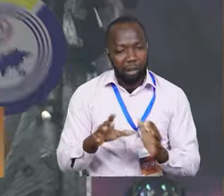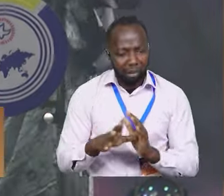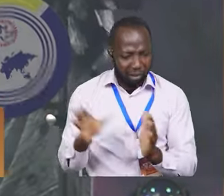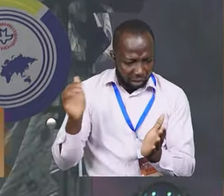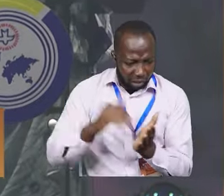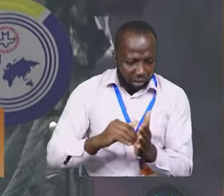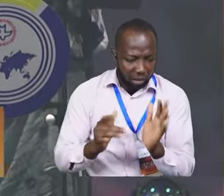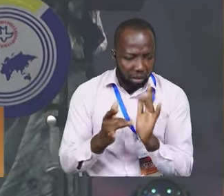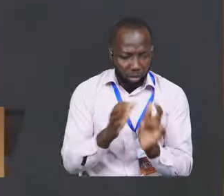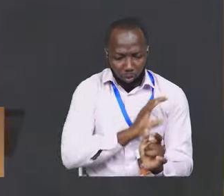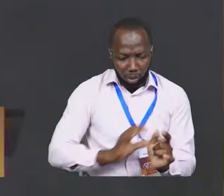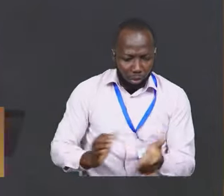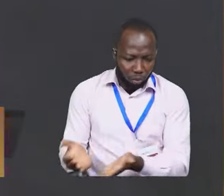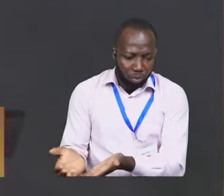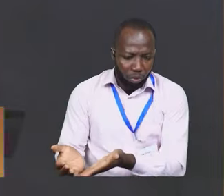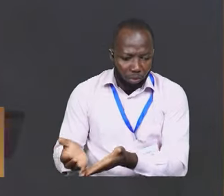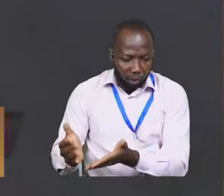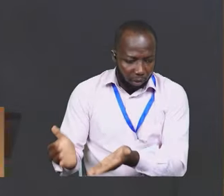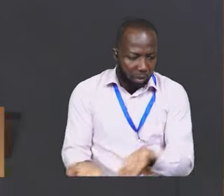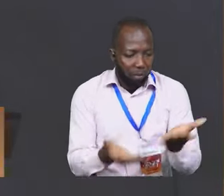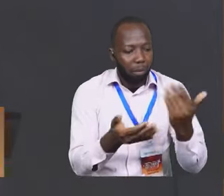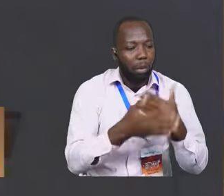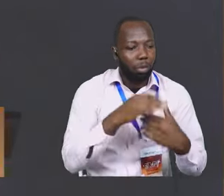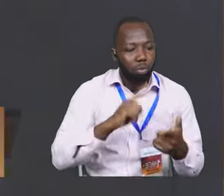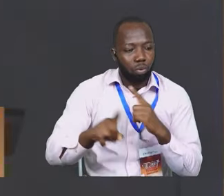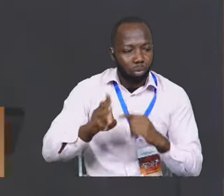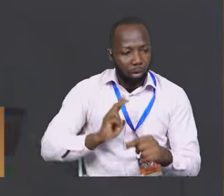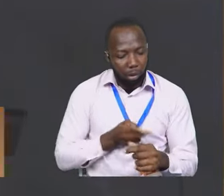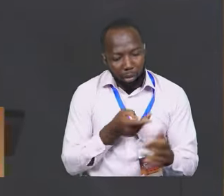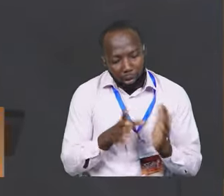What we lost, we have received it again.